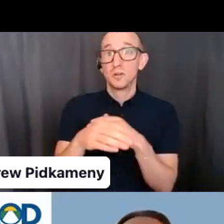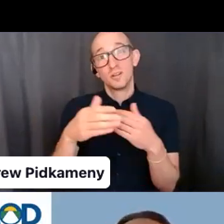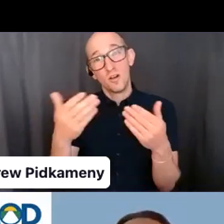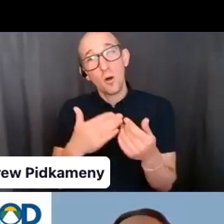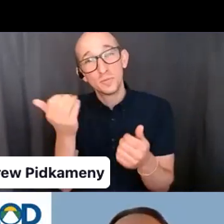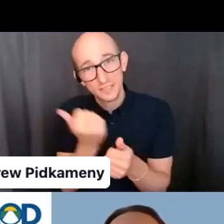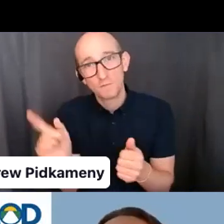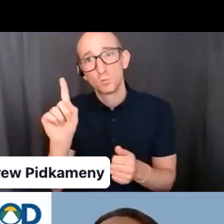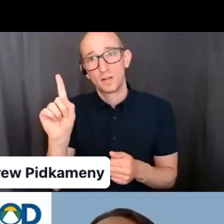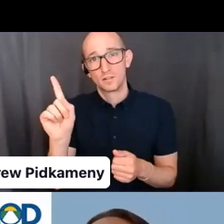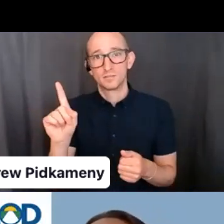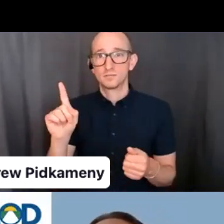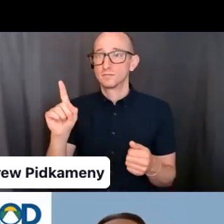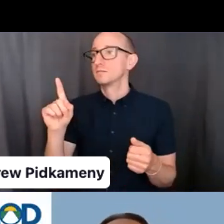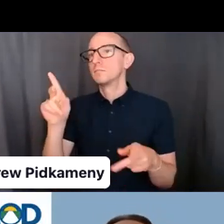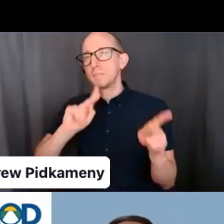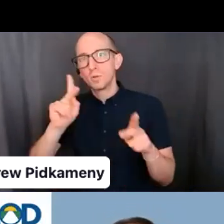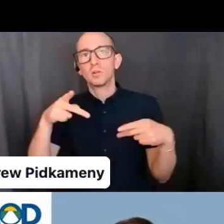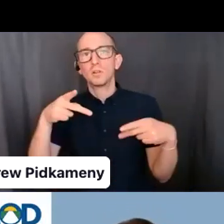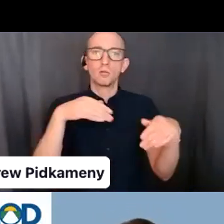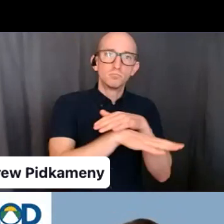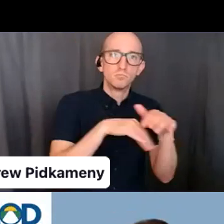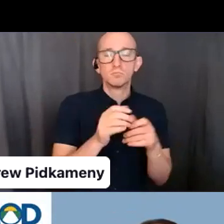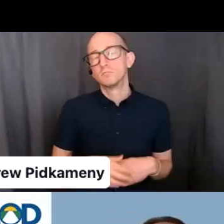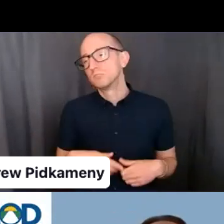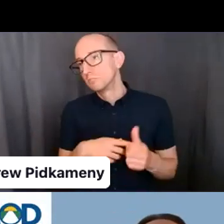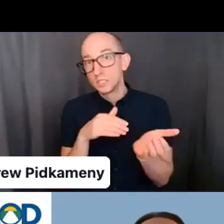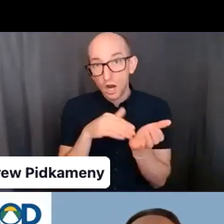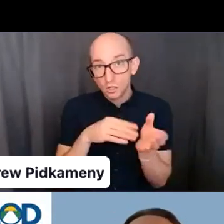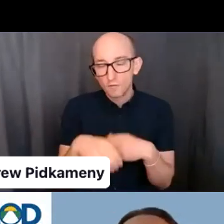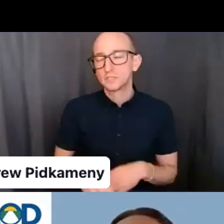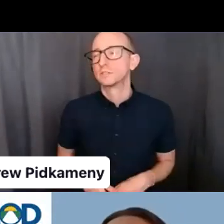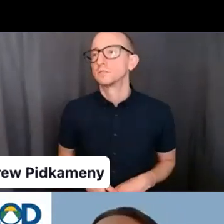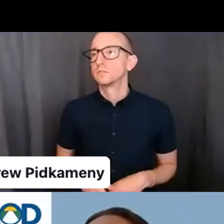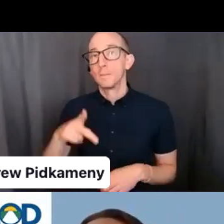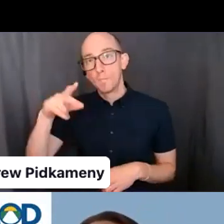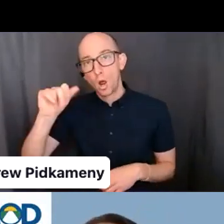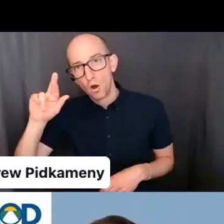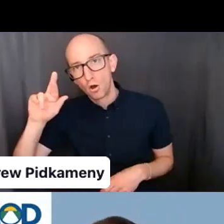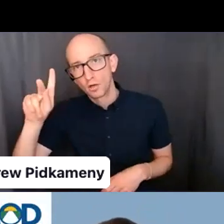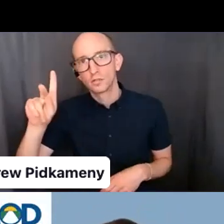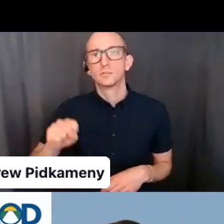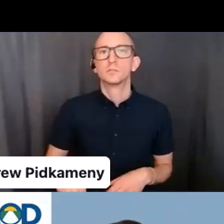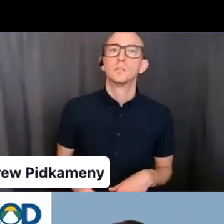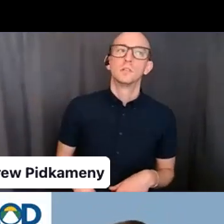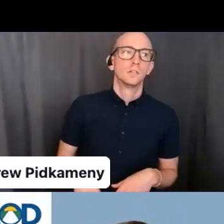including places like doctors' offices, parks, libraries, restaurants, hotels.